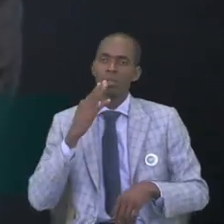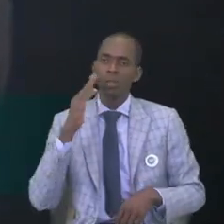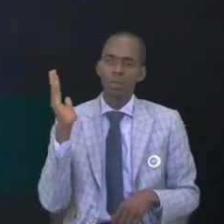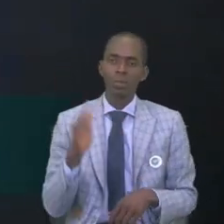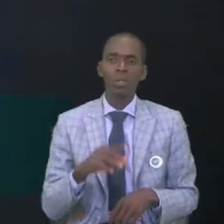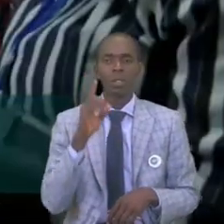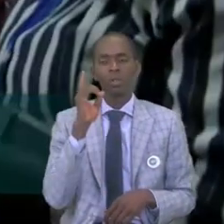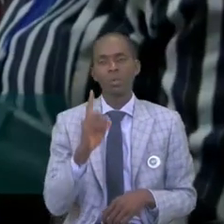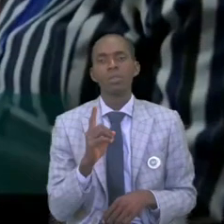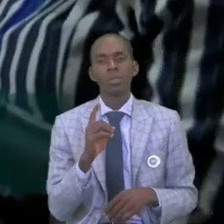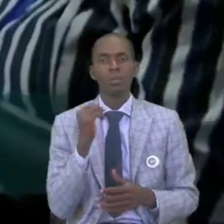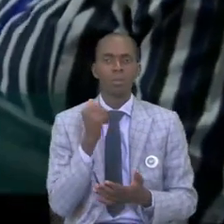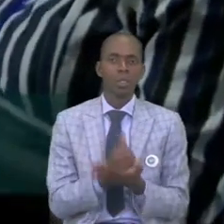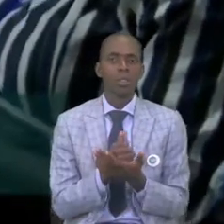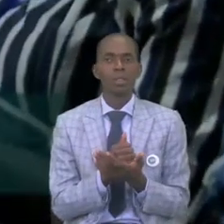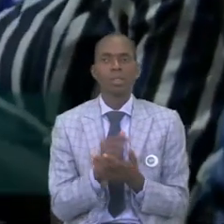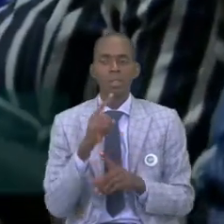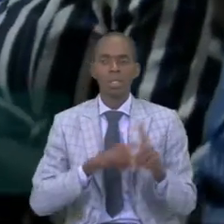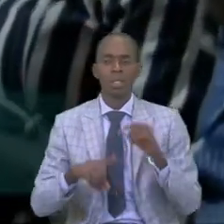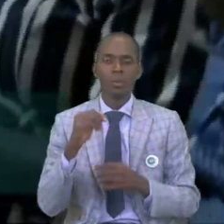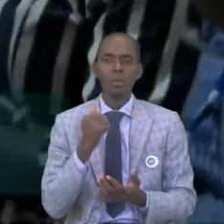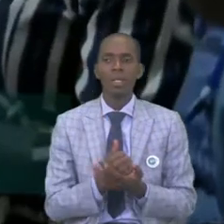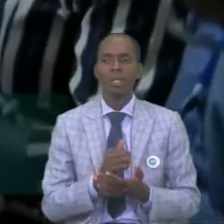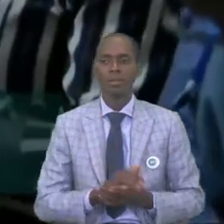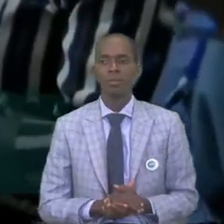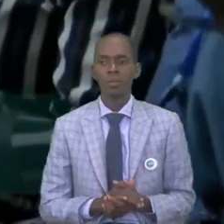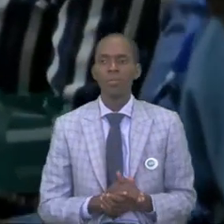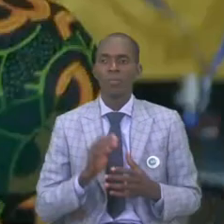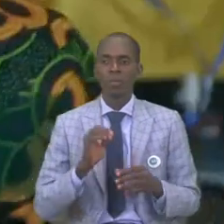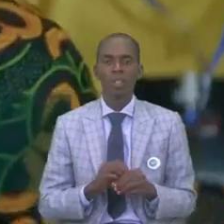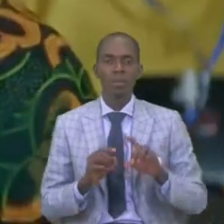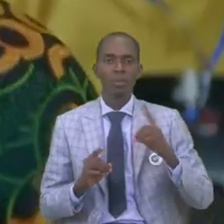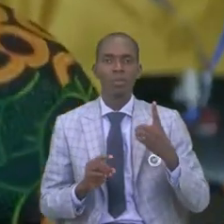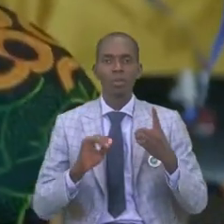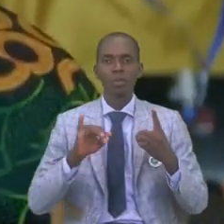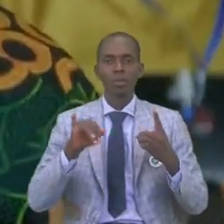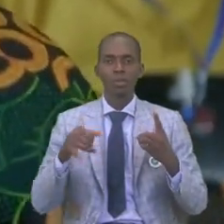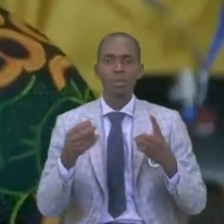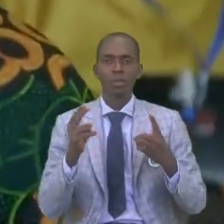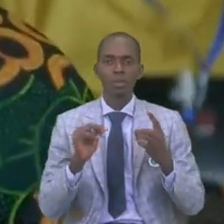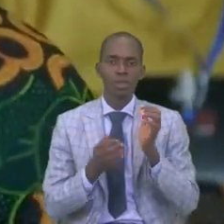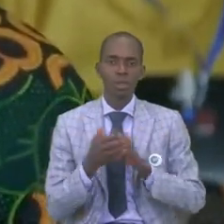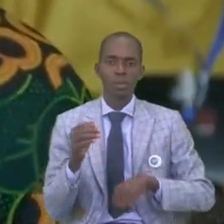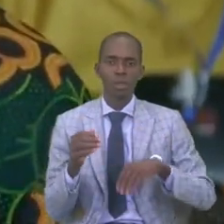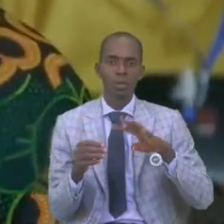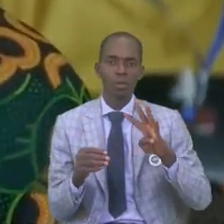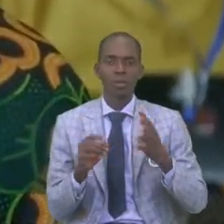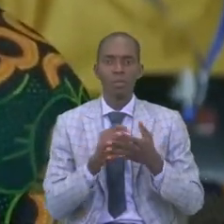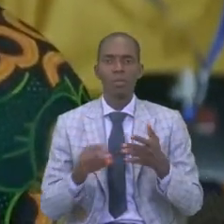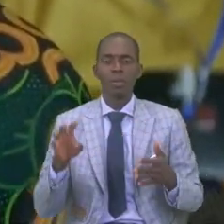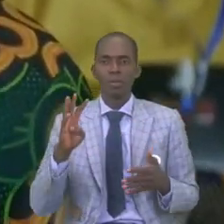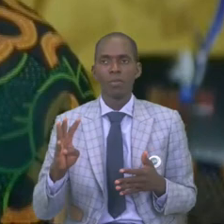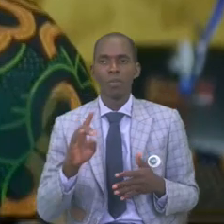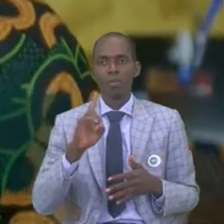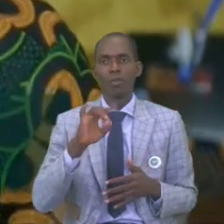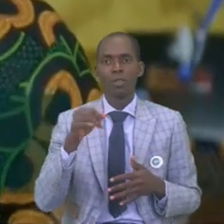the wicked one. Somebody shout amen there. In 1 John chapter 4, I'm looking at verse 4. In verse 4, he tells us